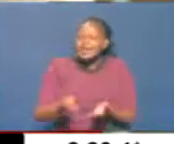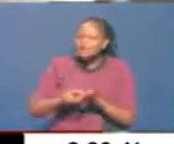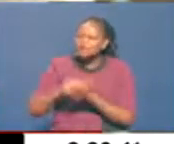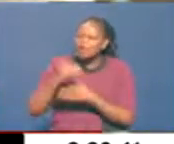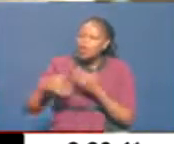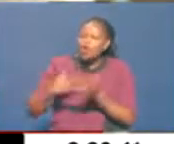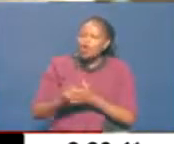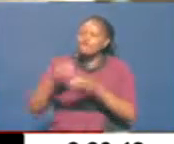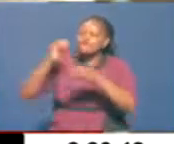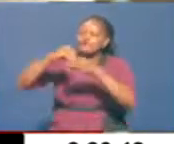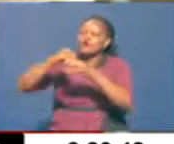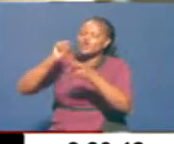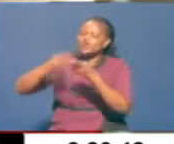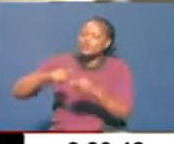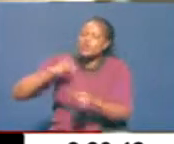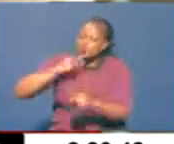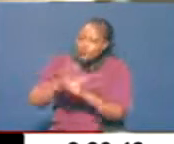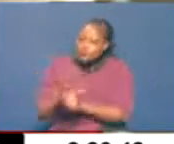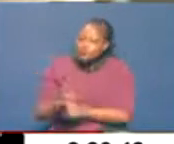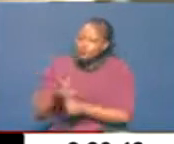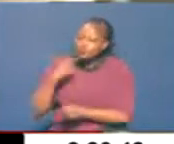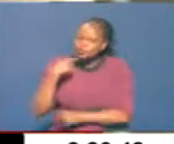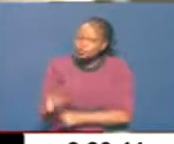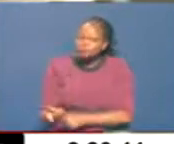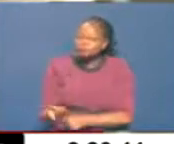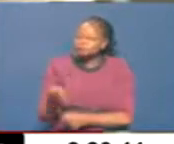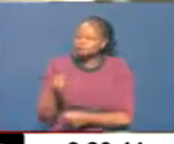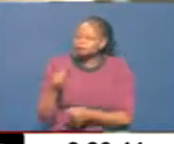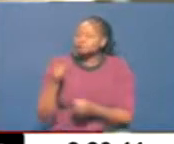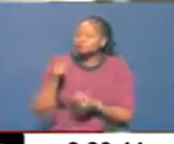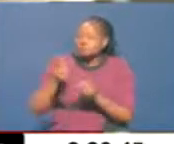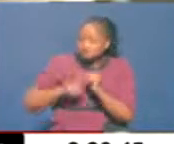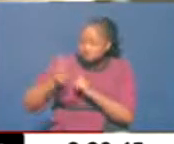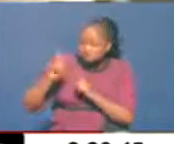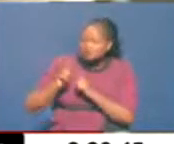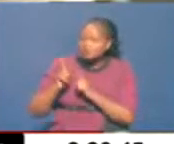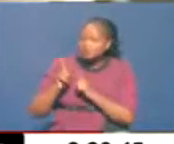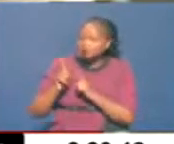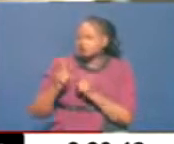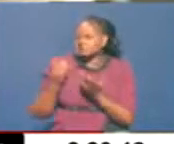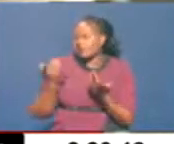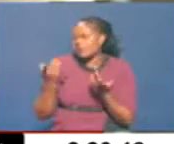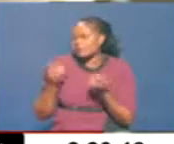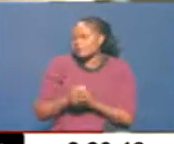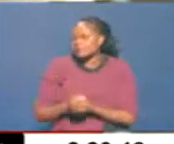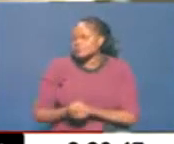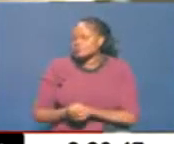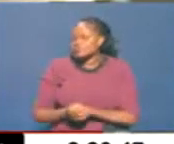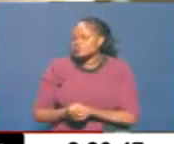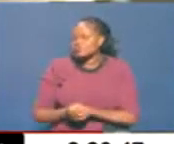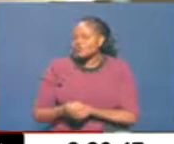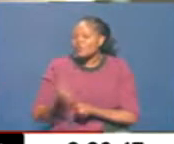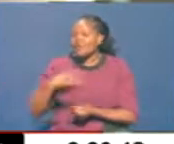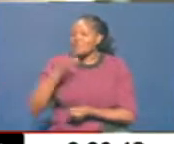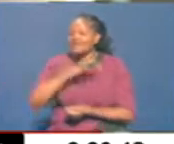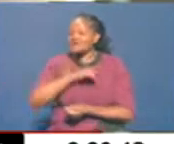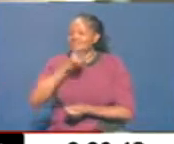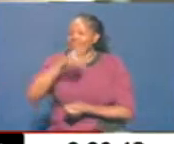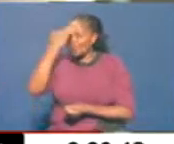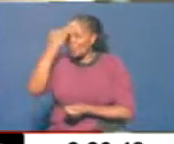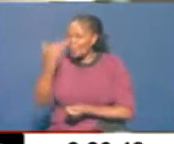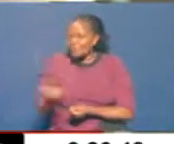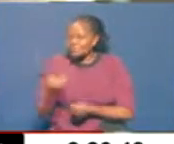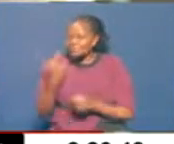invested towards COVID-19. And so this is now a journey. But however, there's a silver lining, because one of the